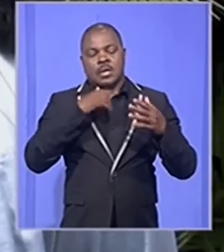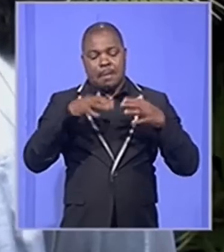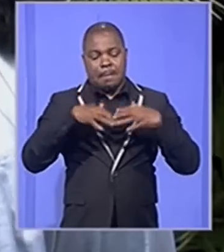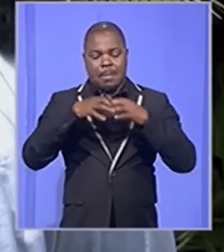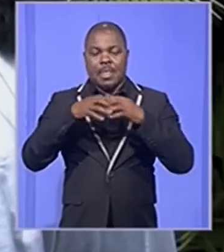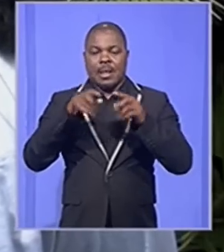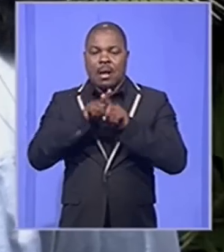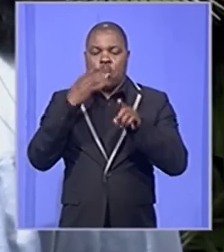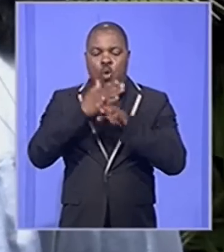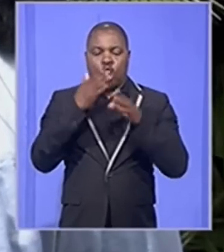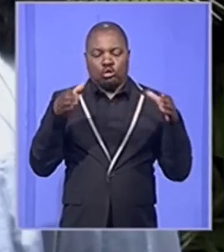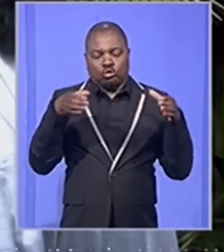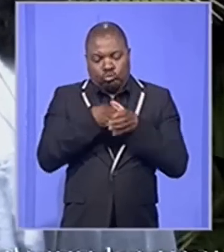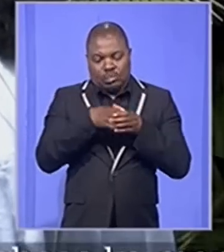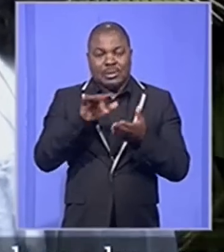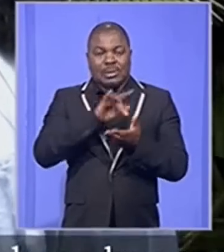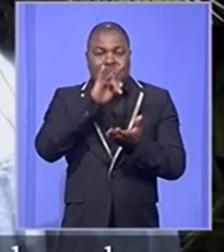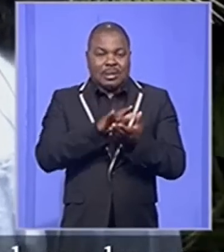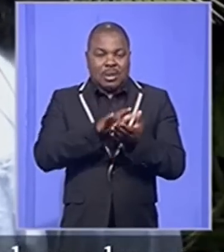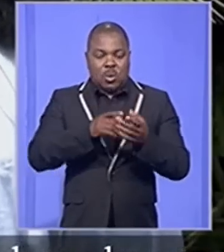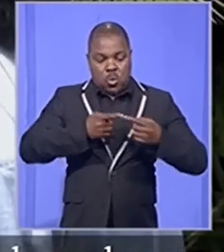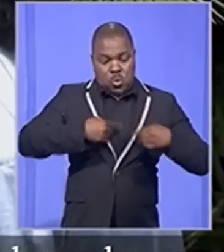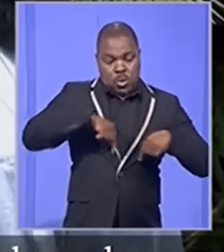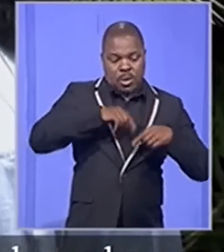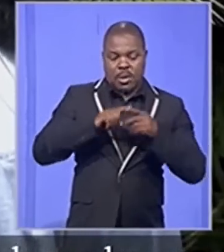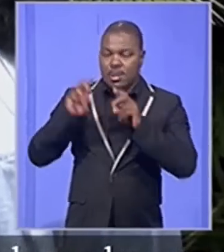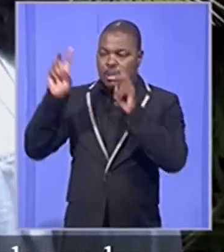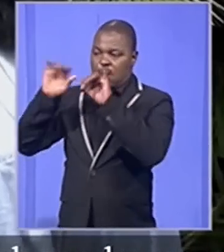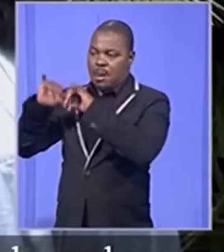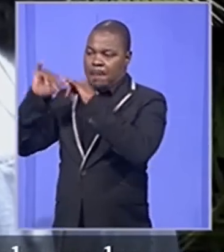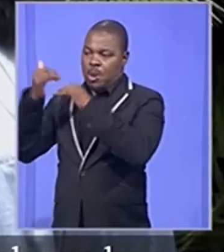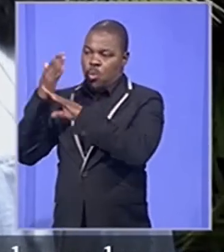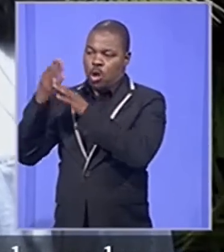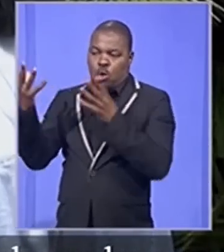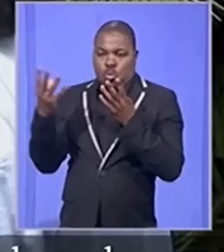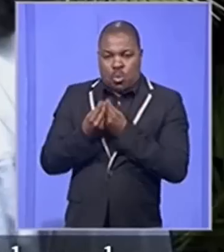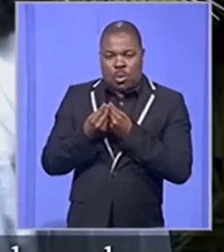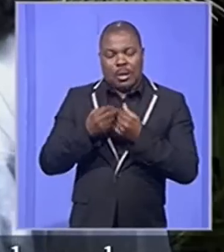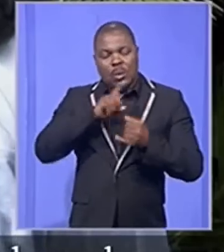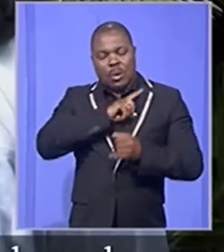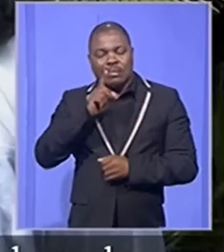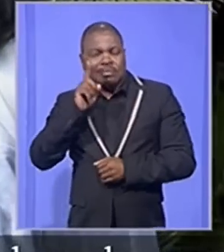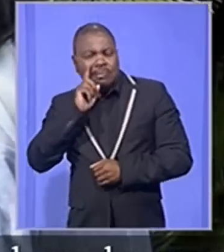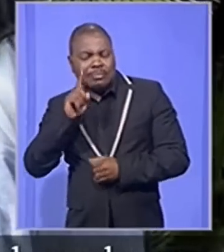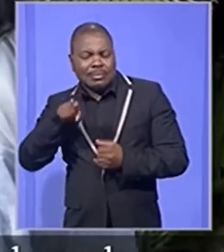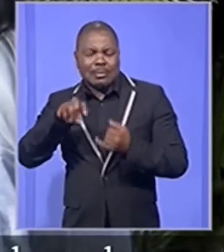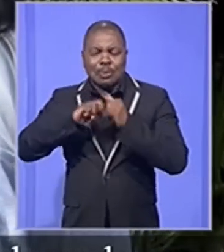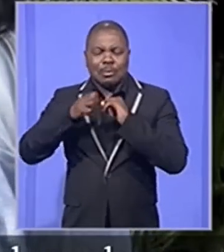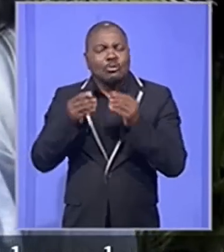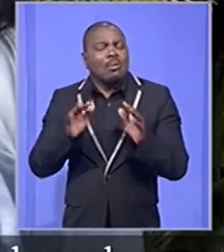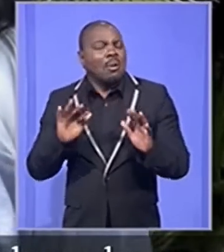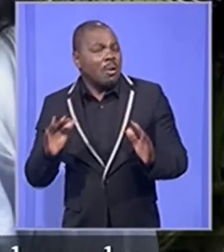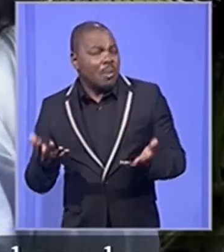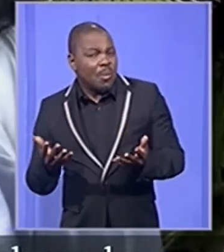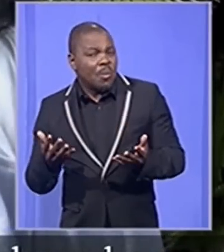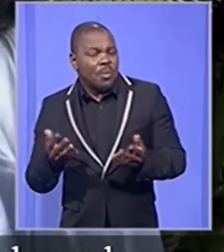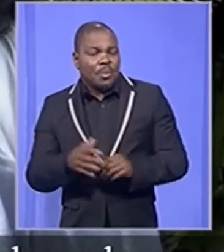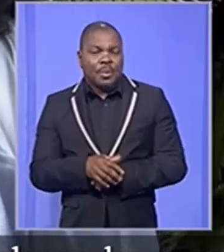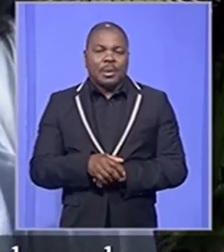a joint operation center between us and Eskom, trying to find a solution. And from the work that